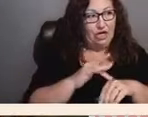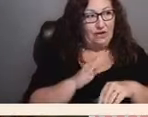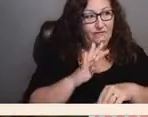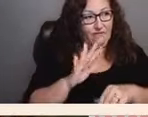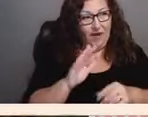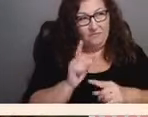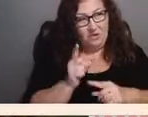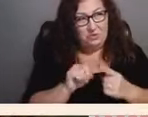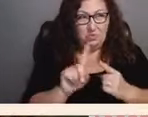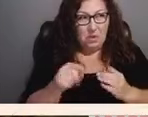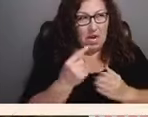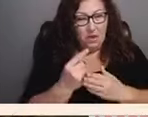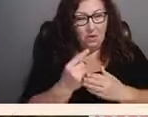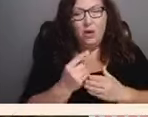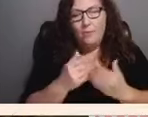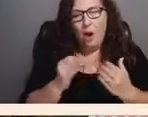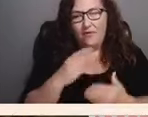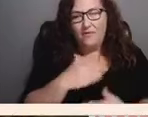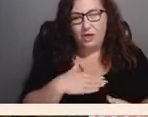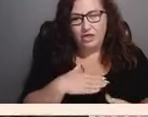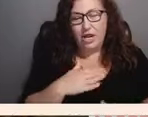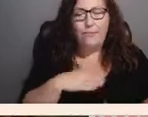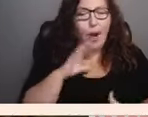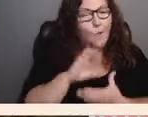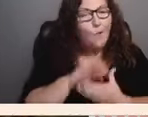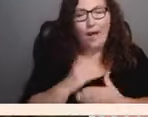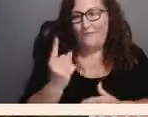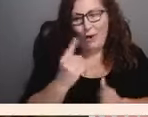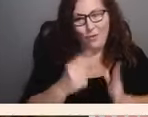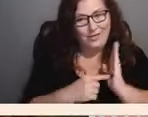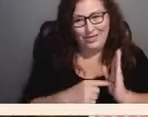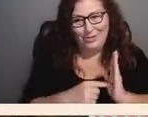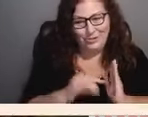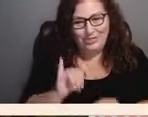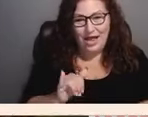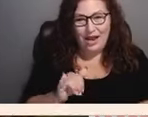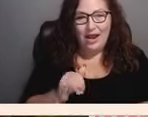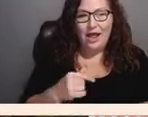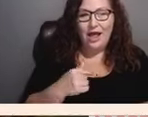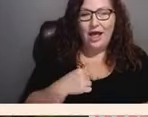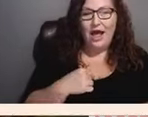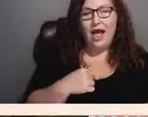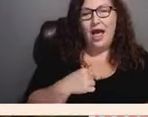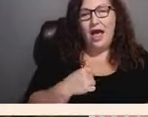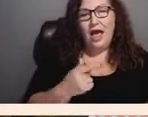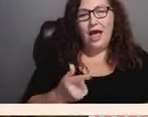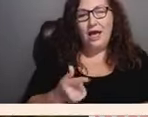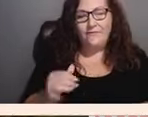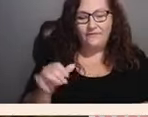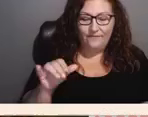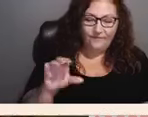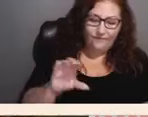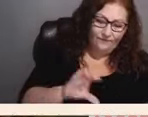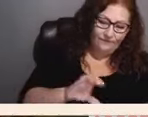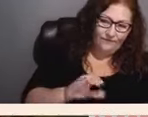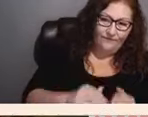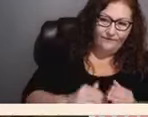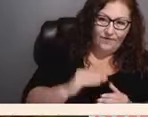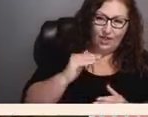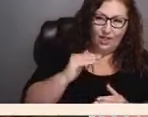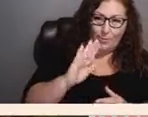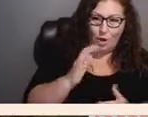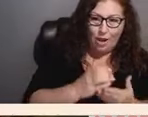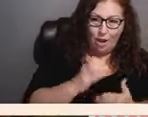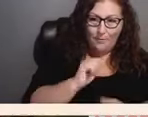of appreciation. My wife always illustrated. I'm filling in your cup all the time. You got to fill my cup in all